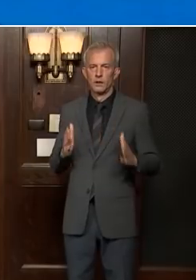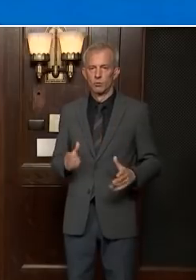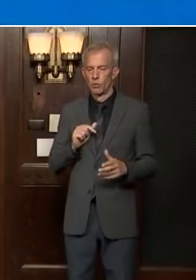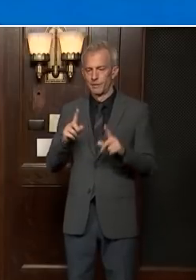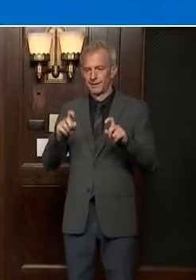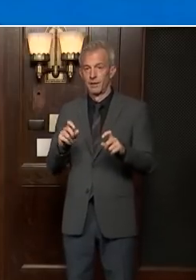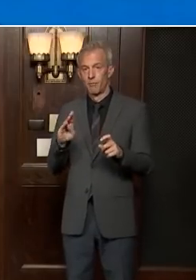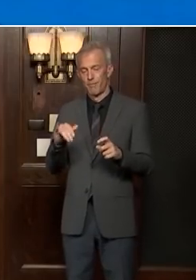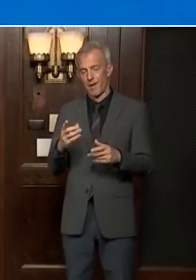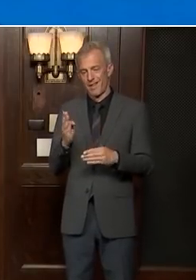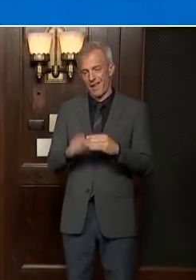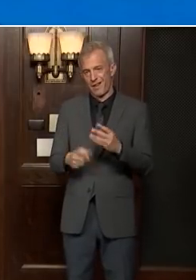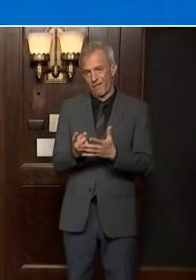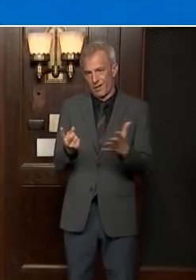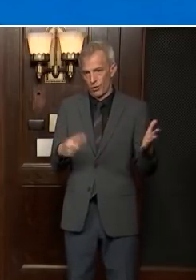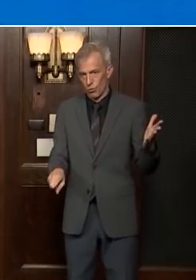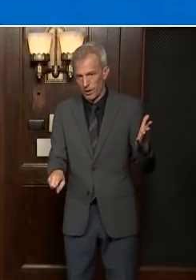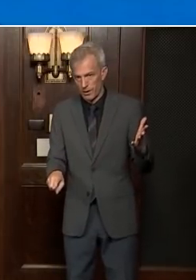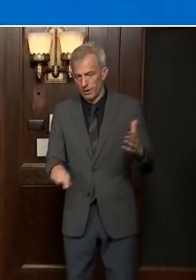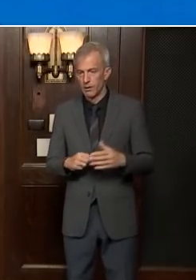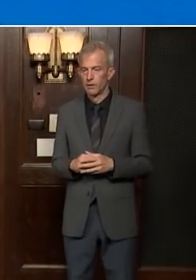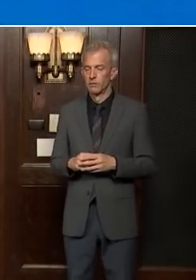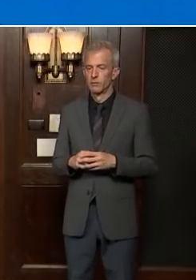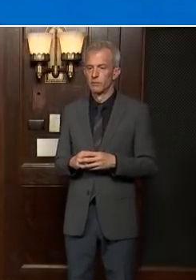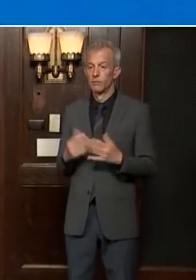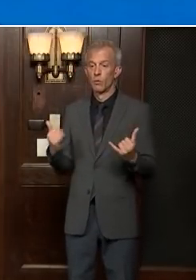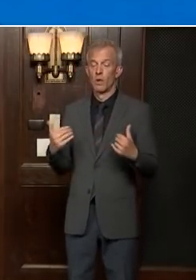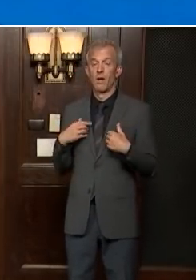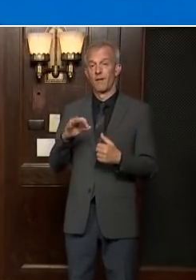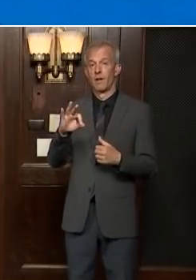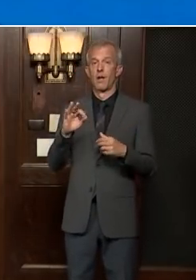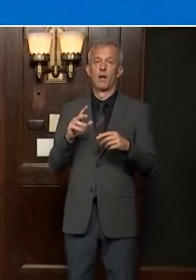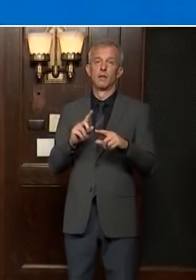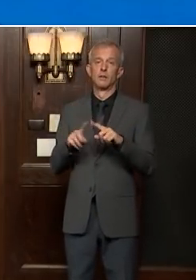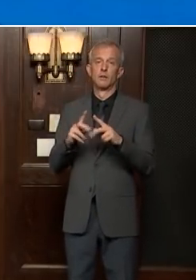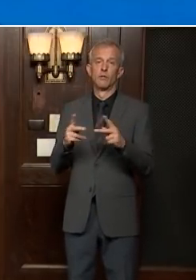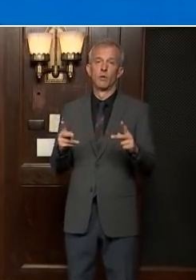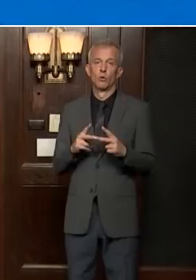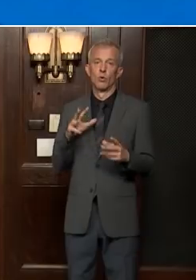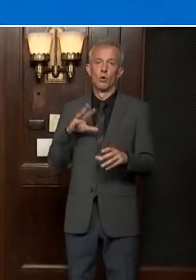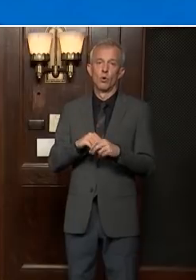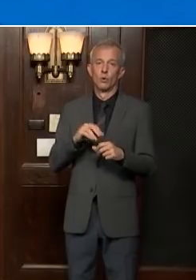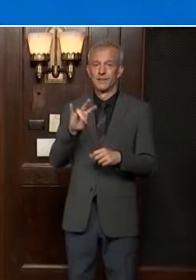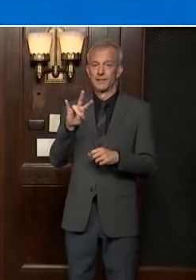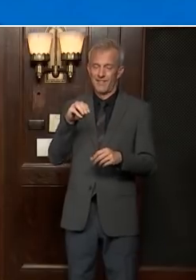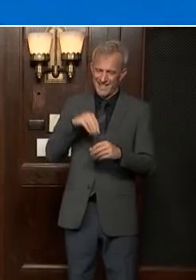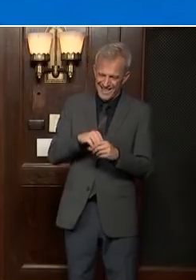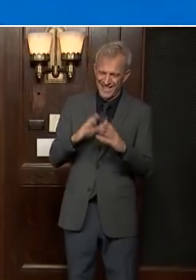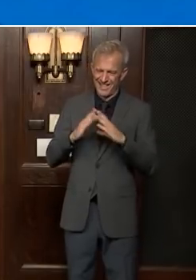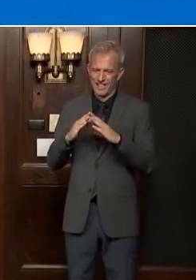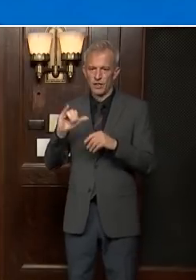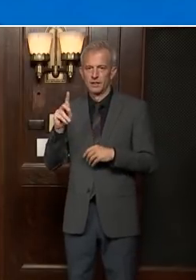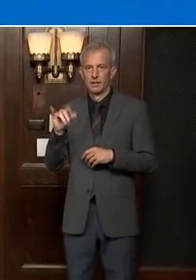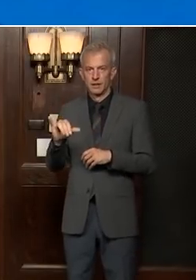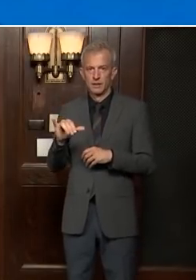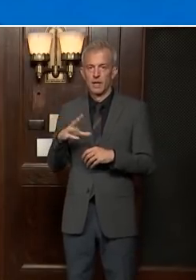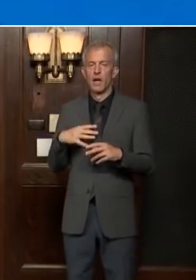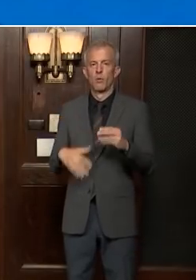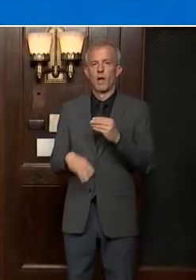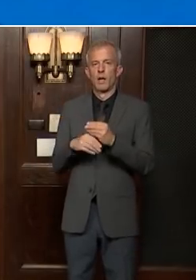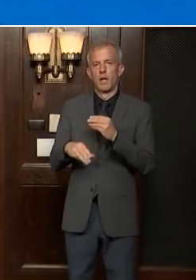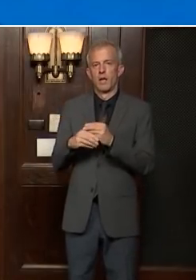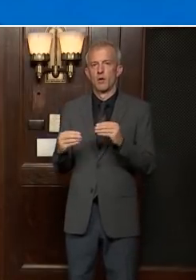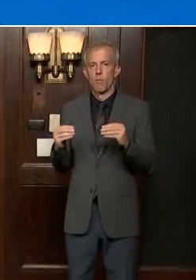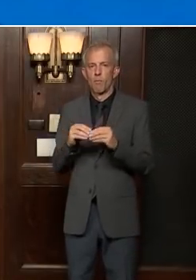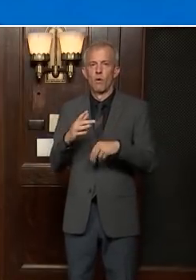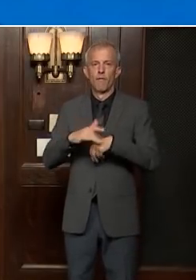of next week. We're up to 9 different locations, including 7 within city limits, and we're adding more slots every single